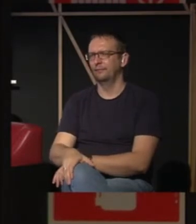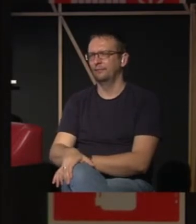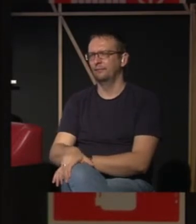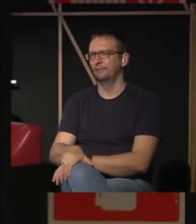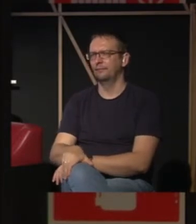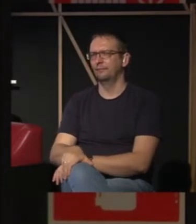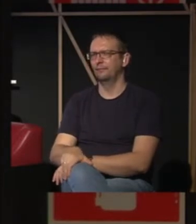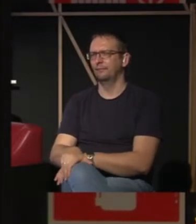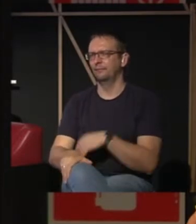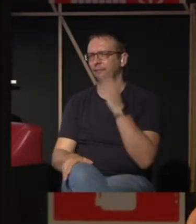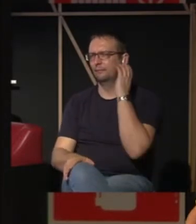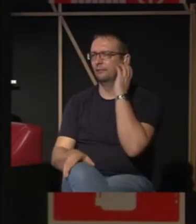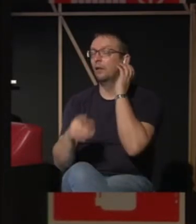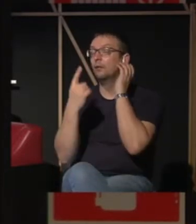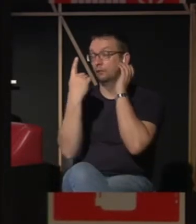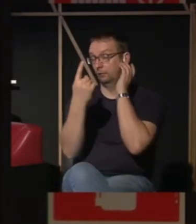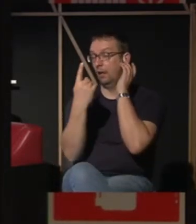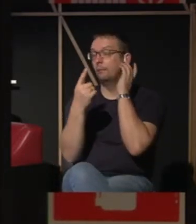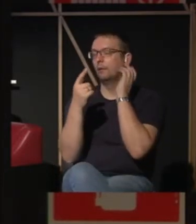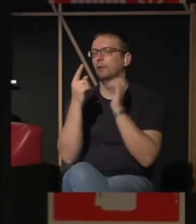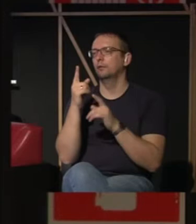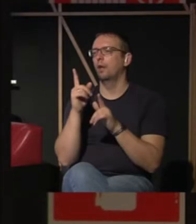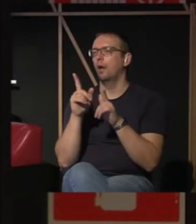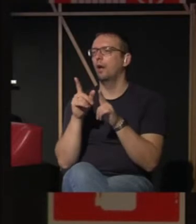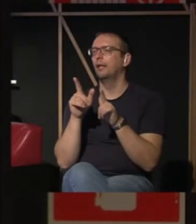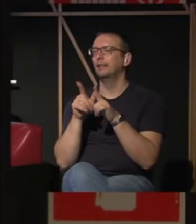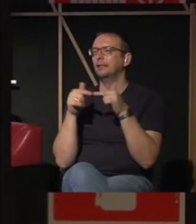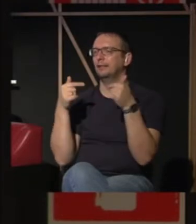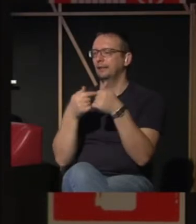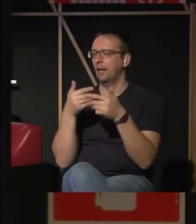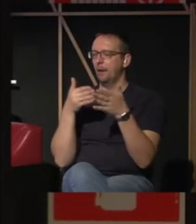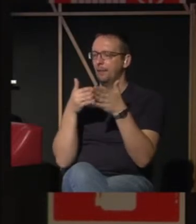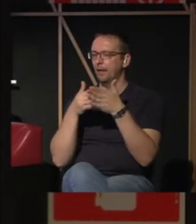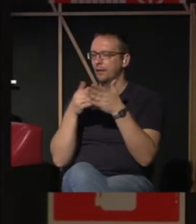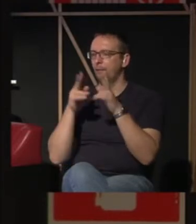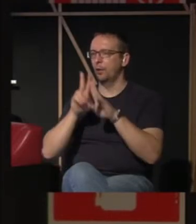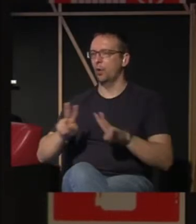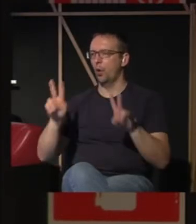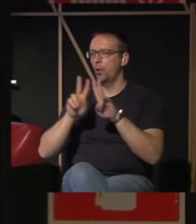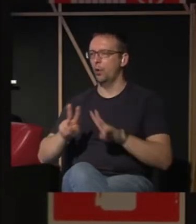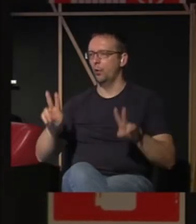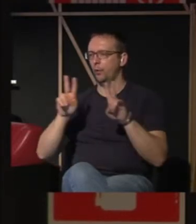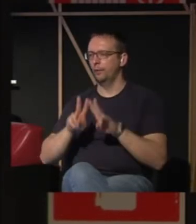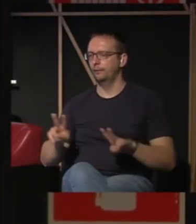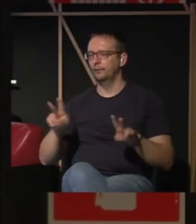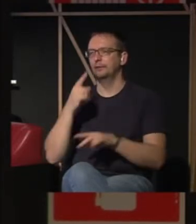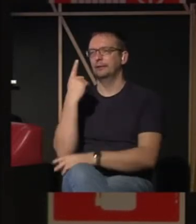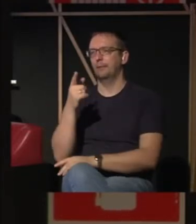sustainability team. She has a team working with her locally. She's the one who implemented the